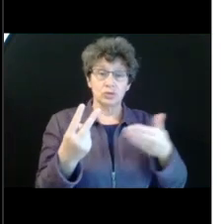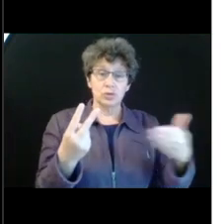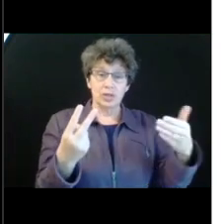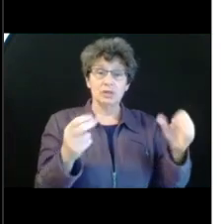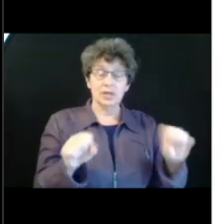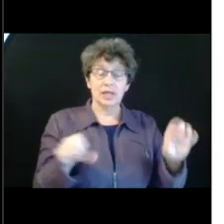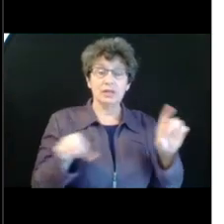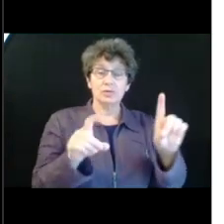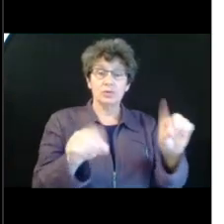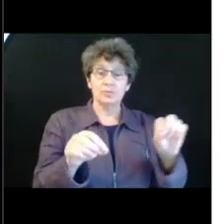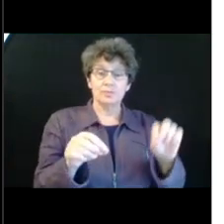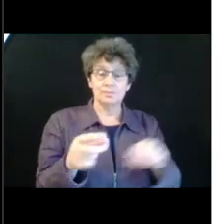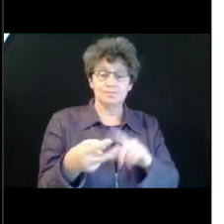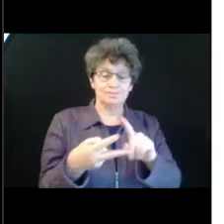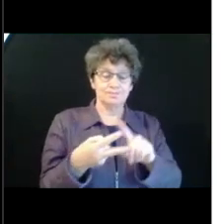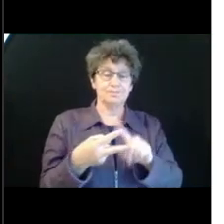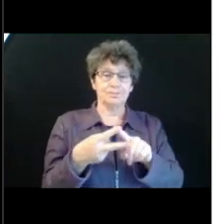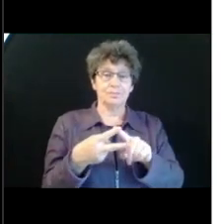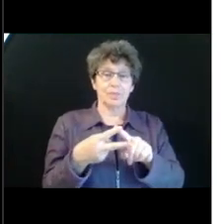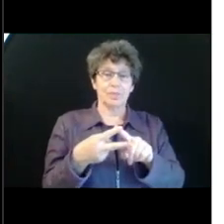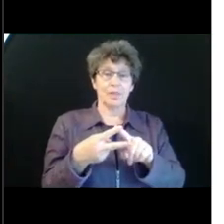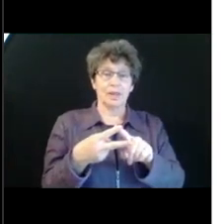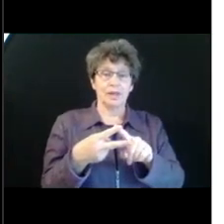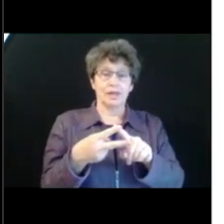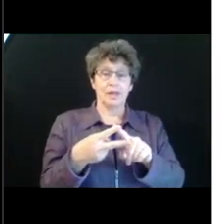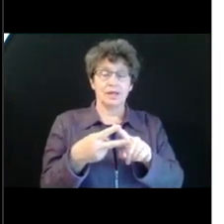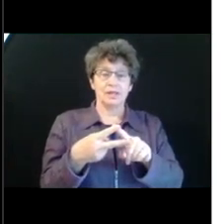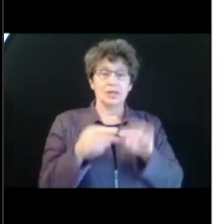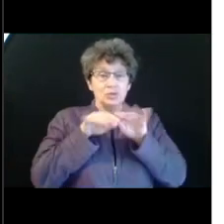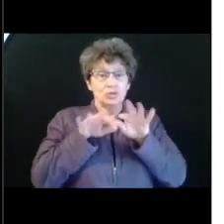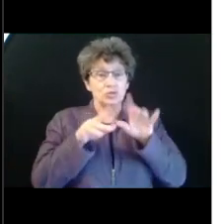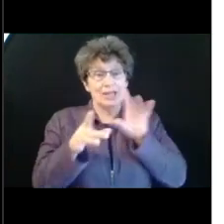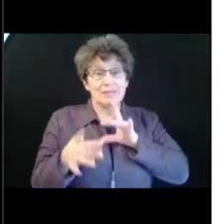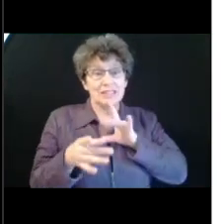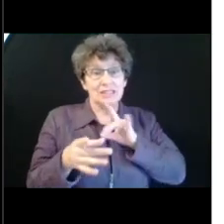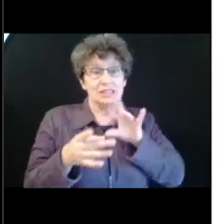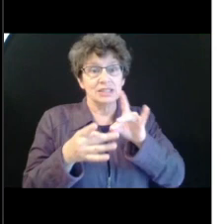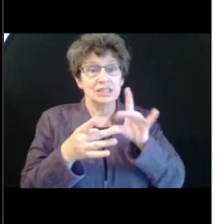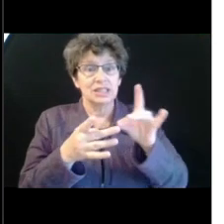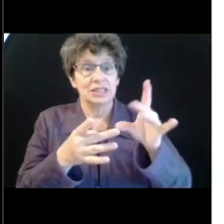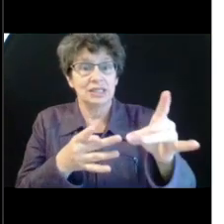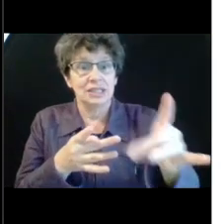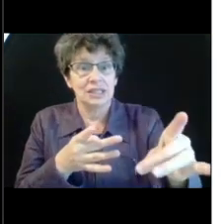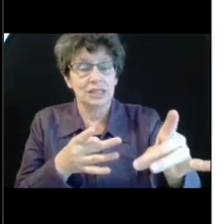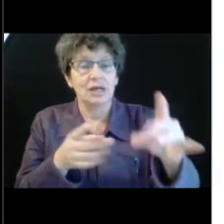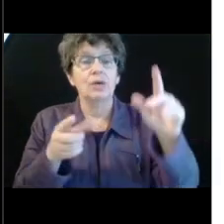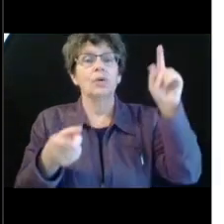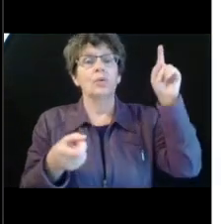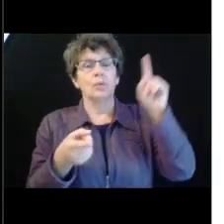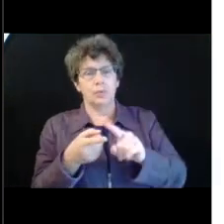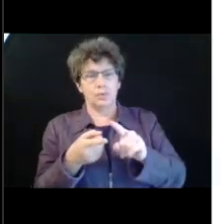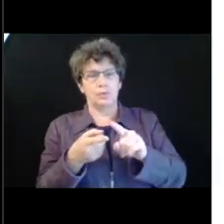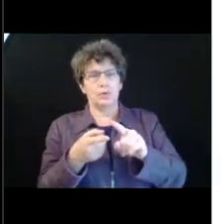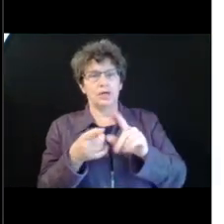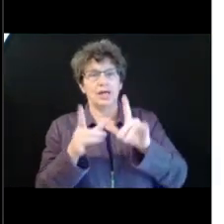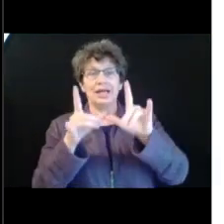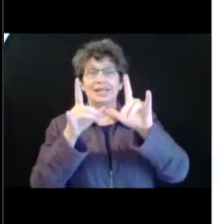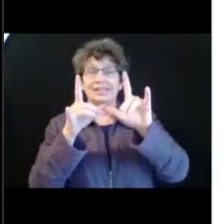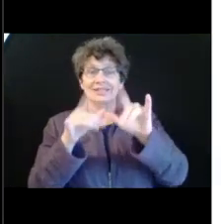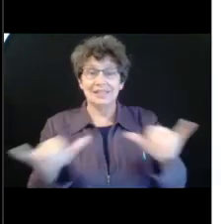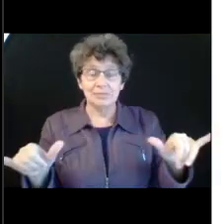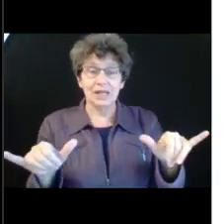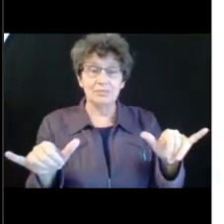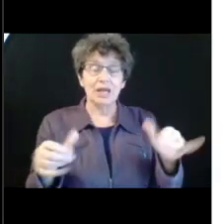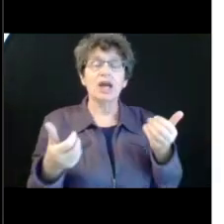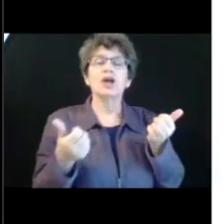first decrease the transmission rate, and at the same time, we can also